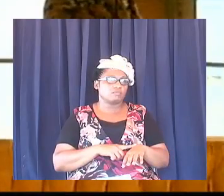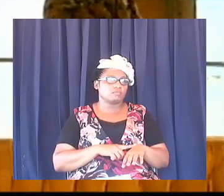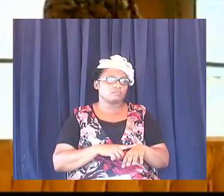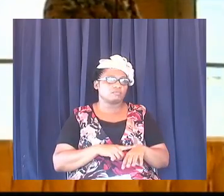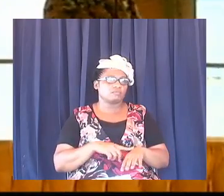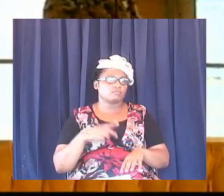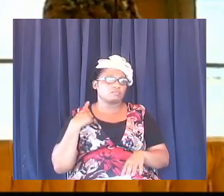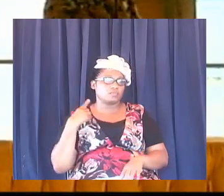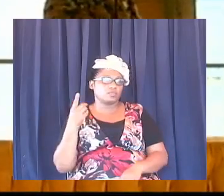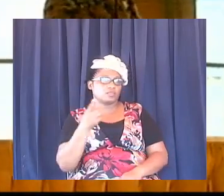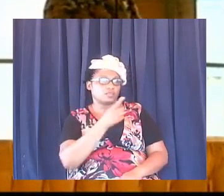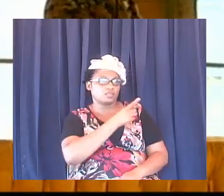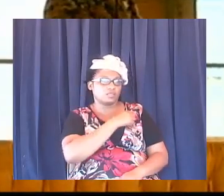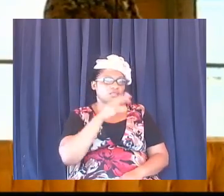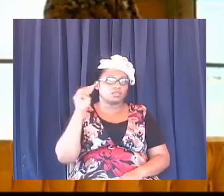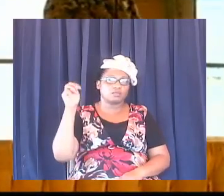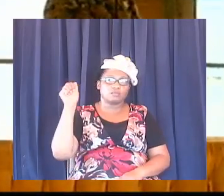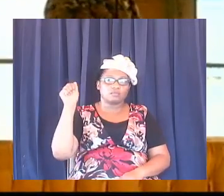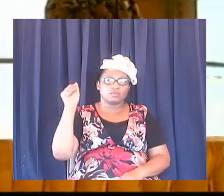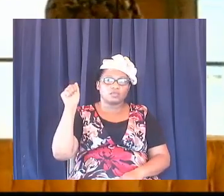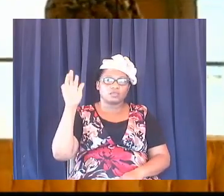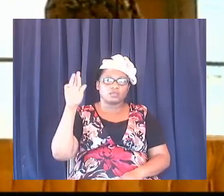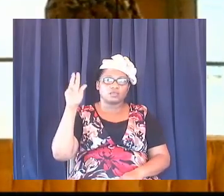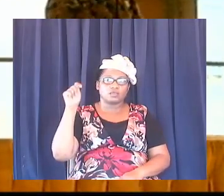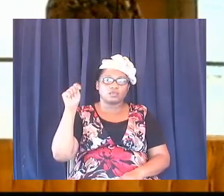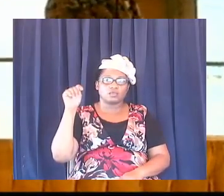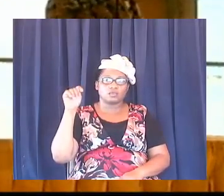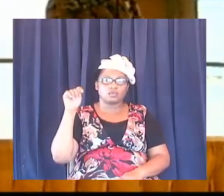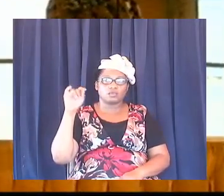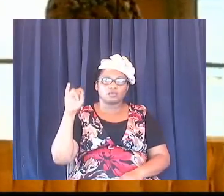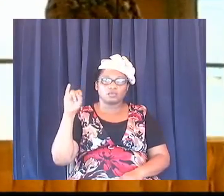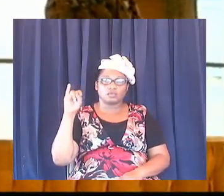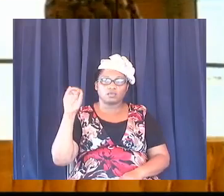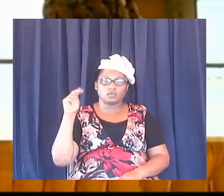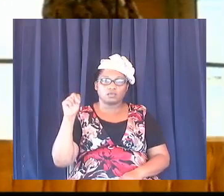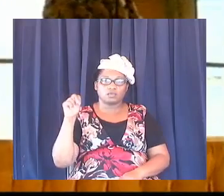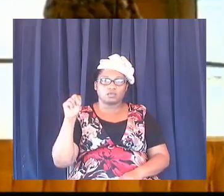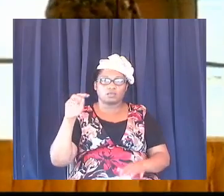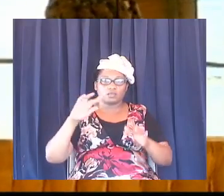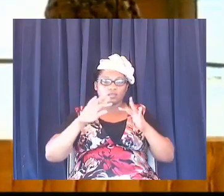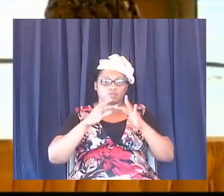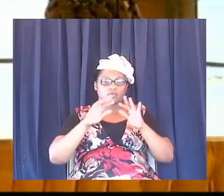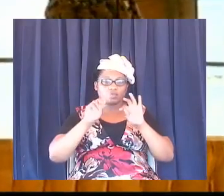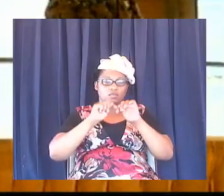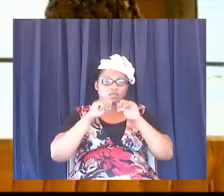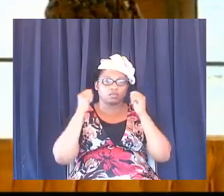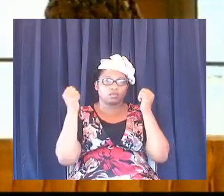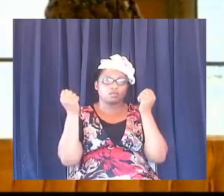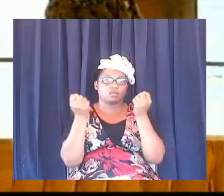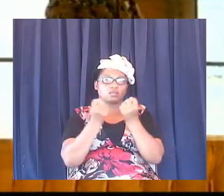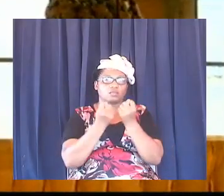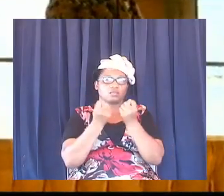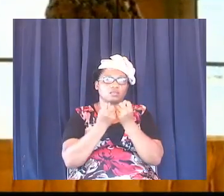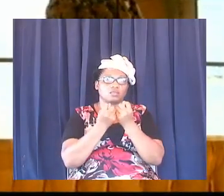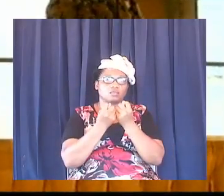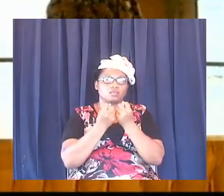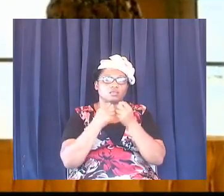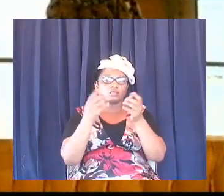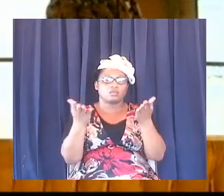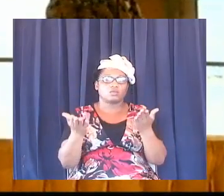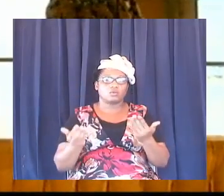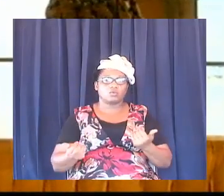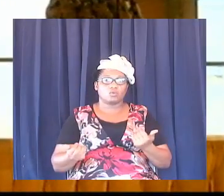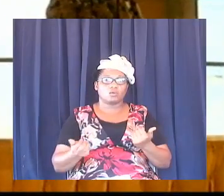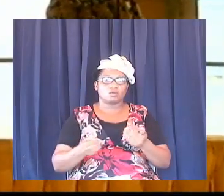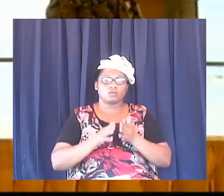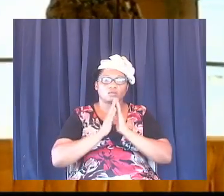Deacon Martin, who is the head of the media team, indicated that he wanted to ask church